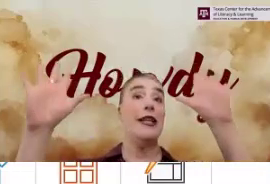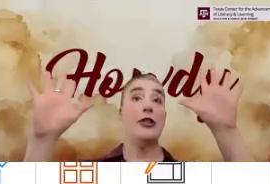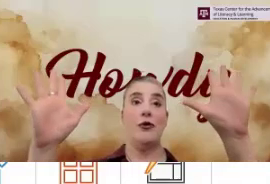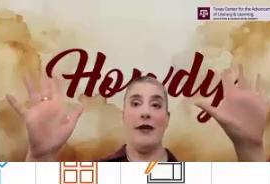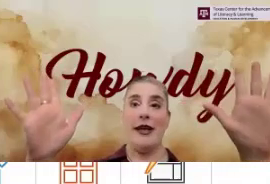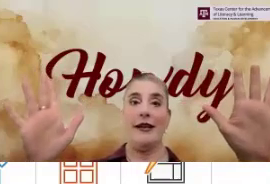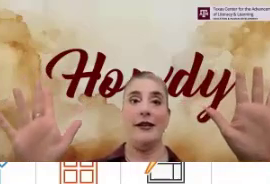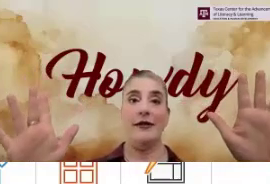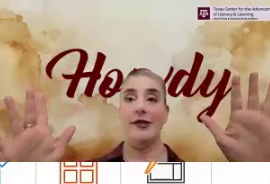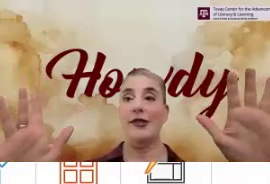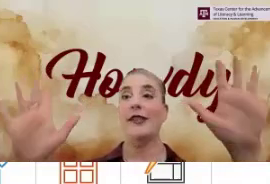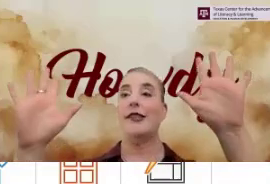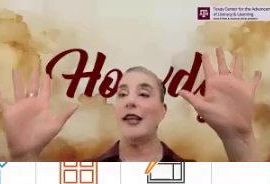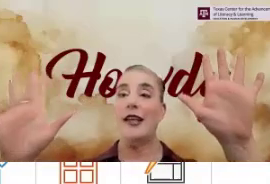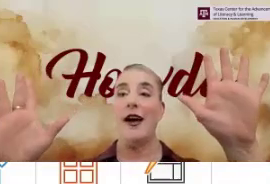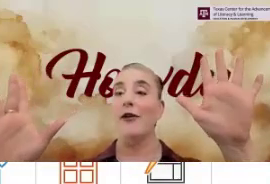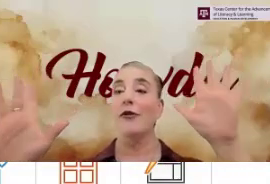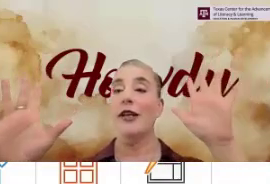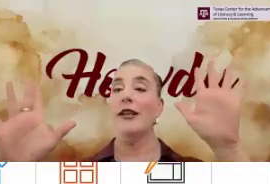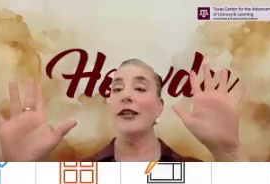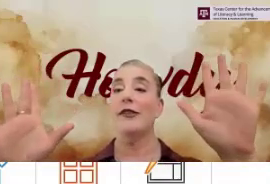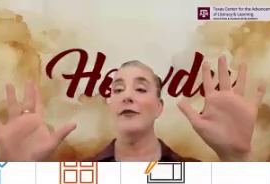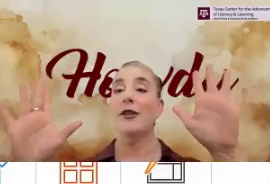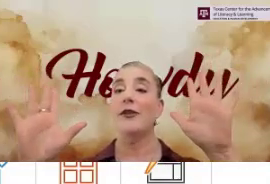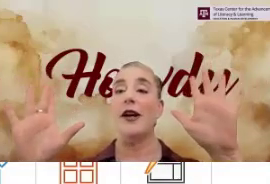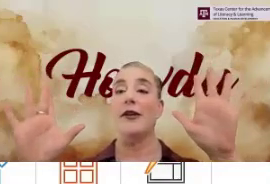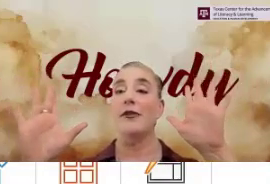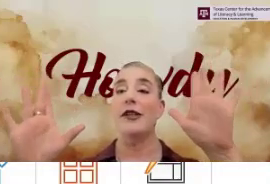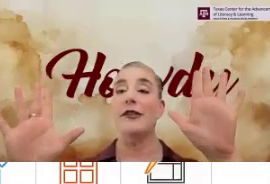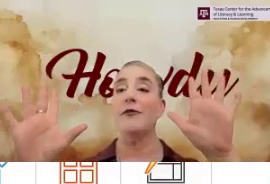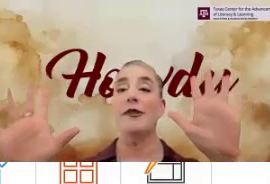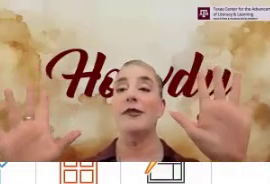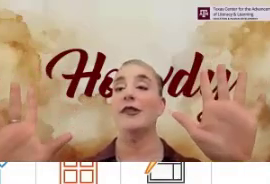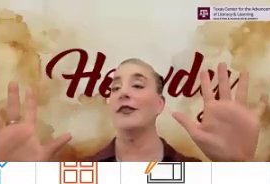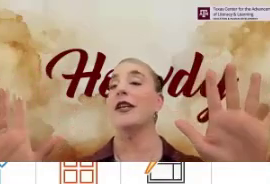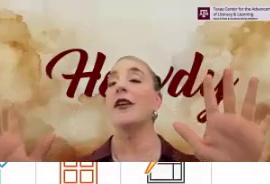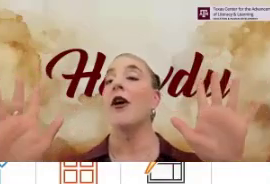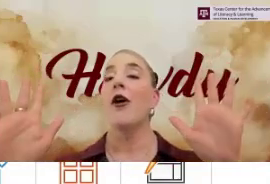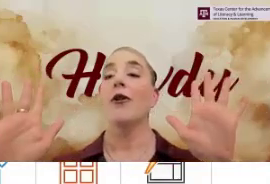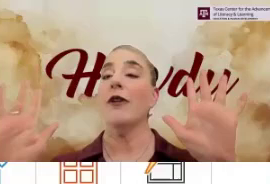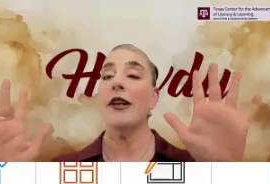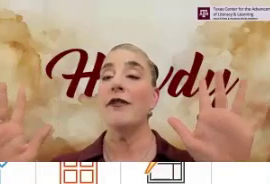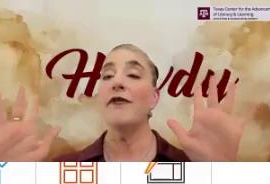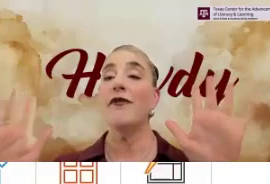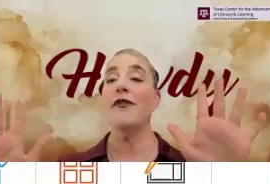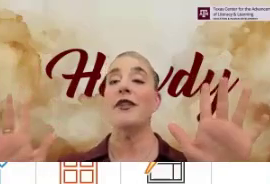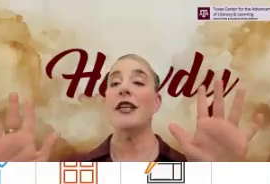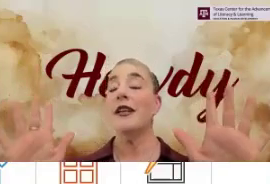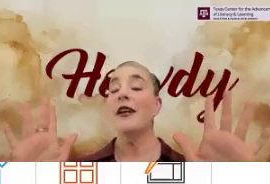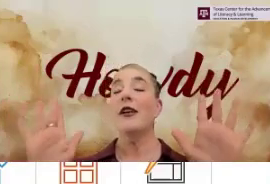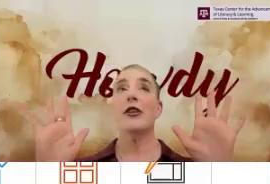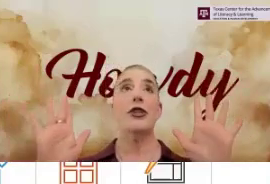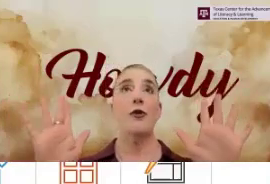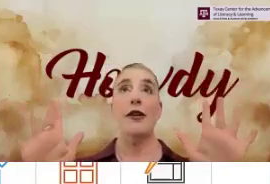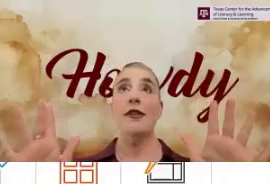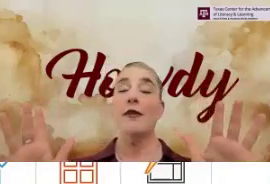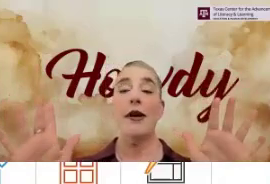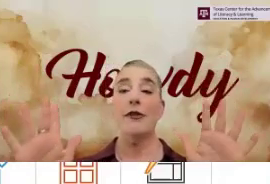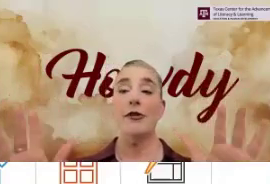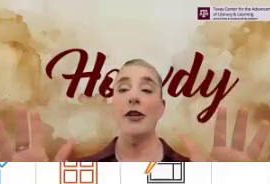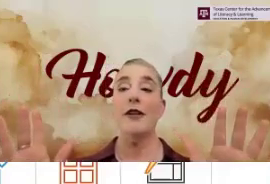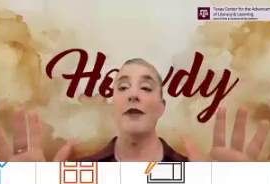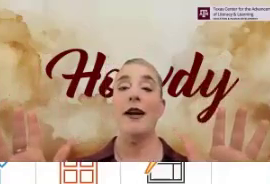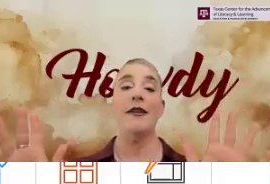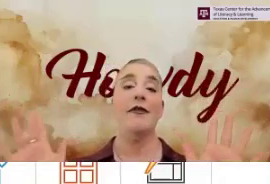they're way too big, 60. I don't think it needs to be, your title needs to be 60 or even 50, because you want to